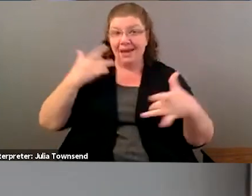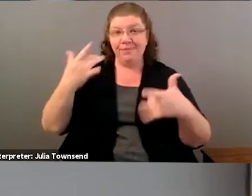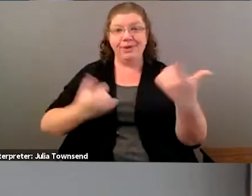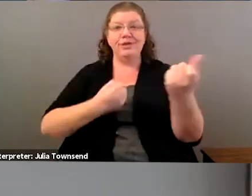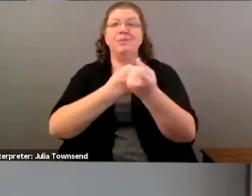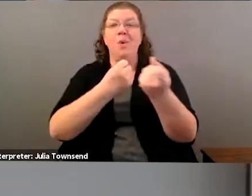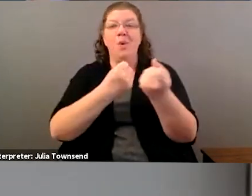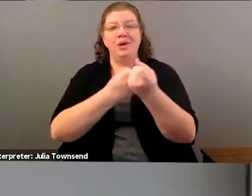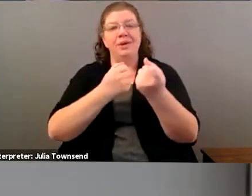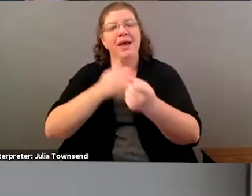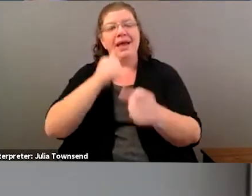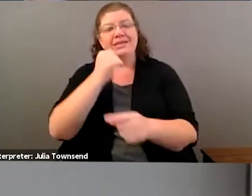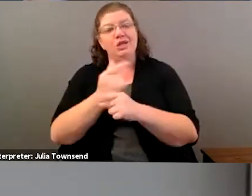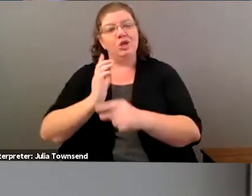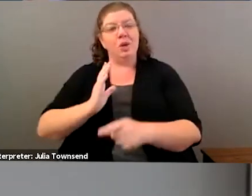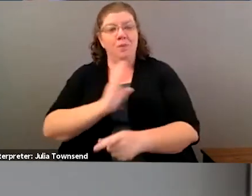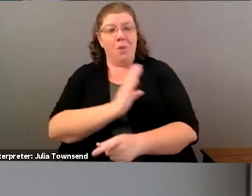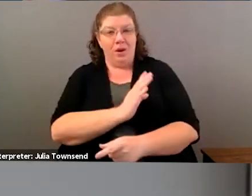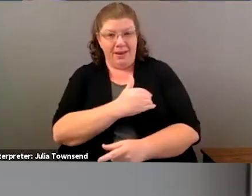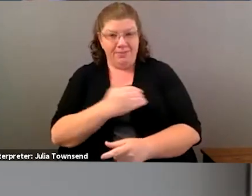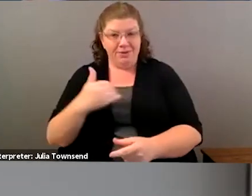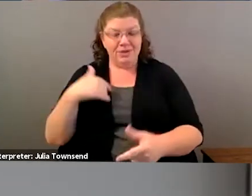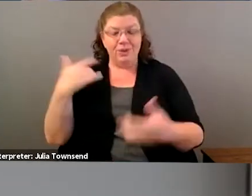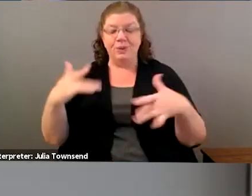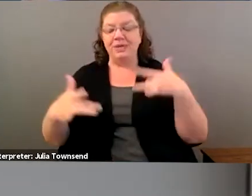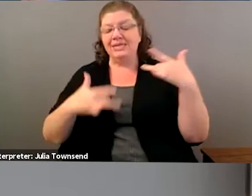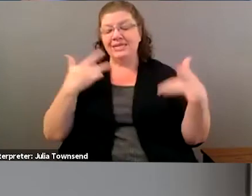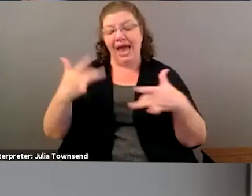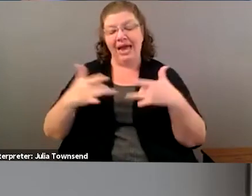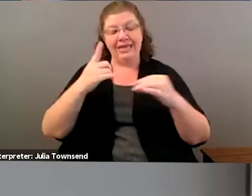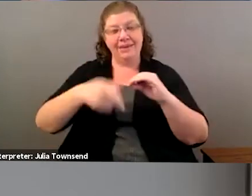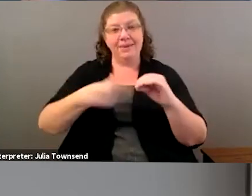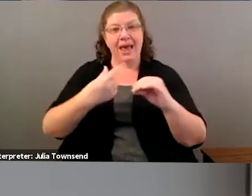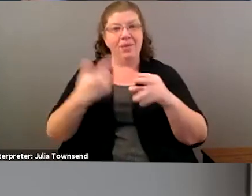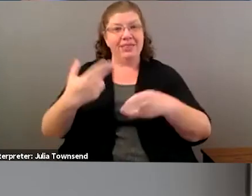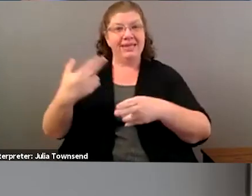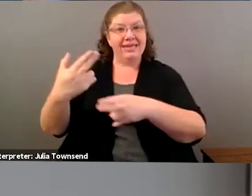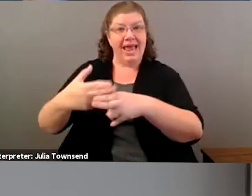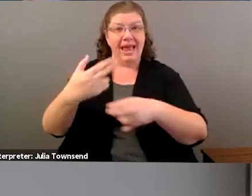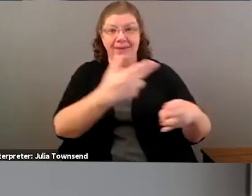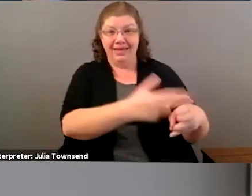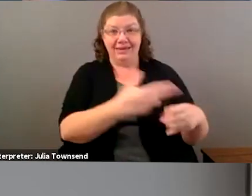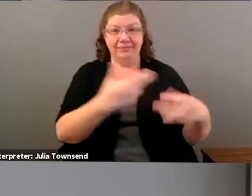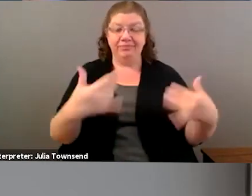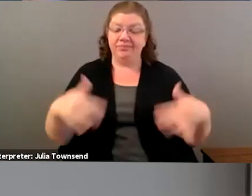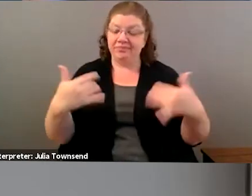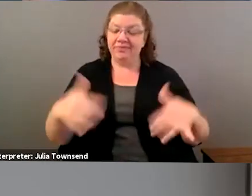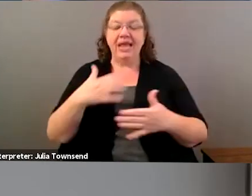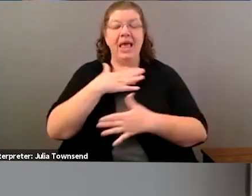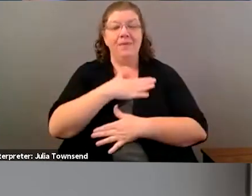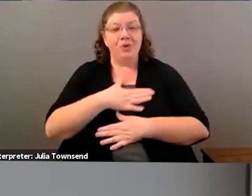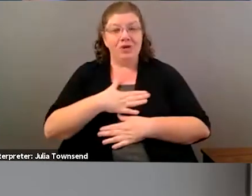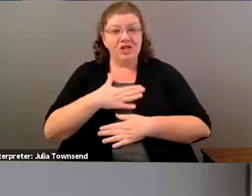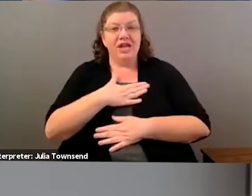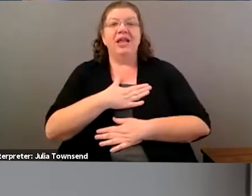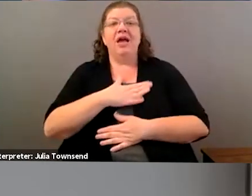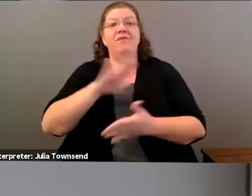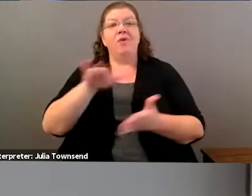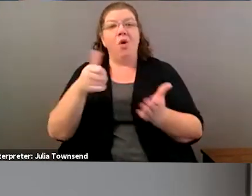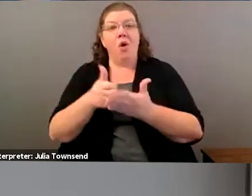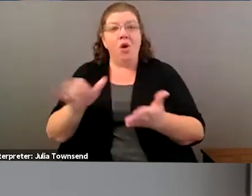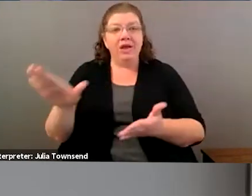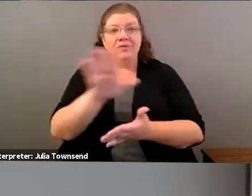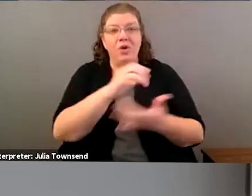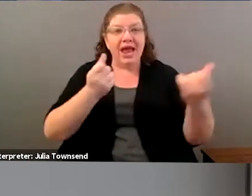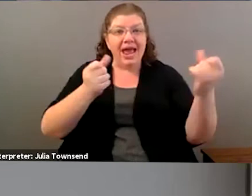my sister board members, and very excited about, the naming, and appreciative of all your efforts and all